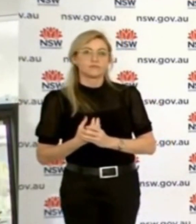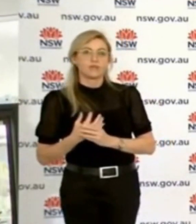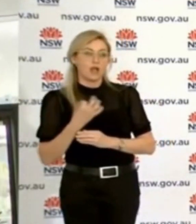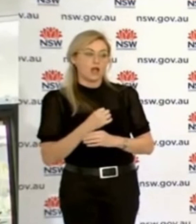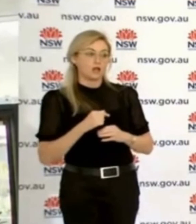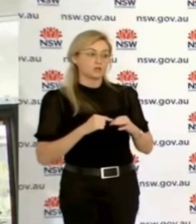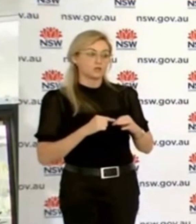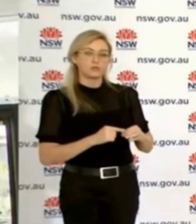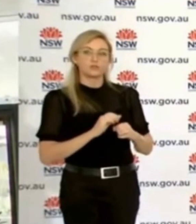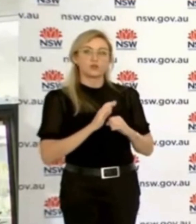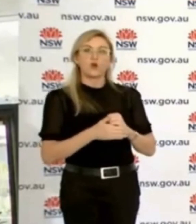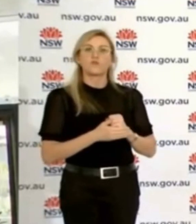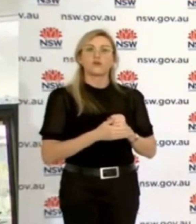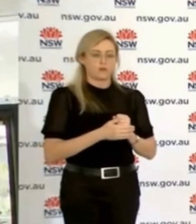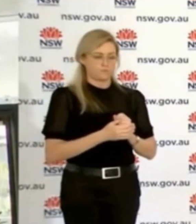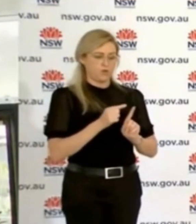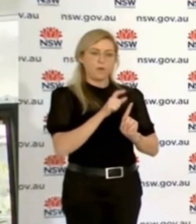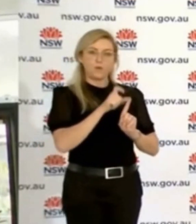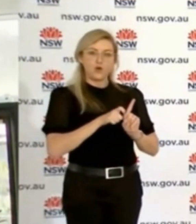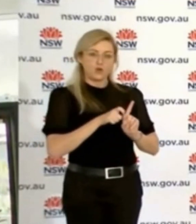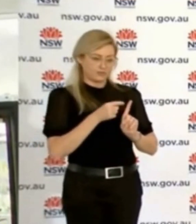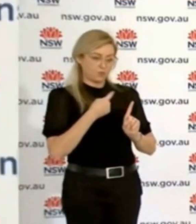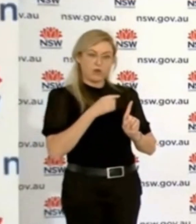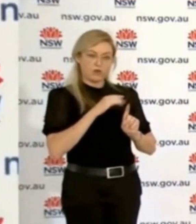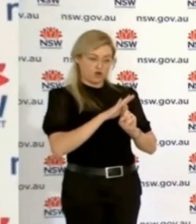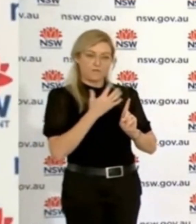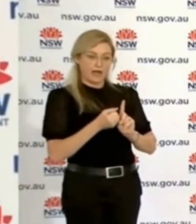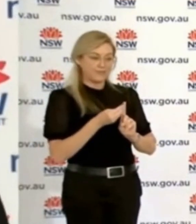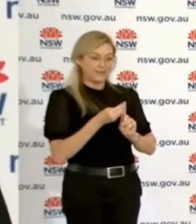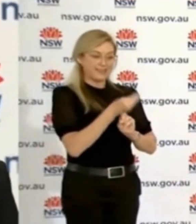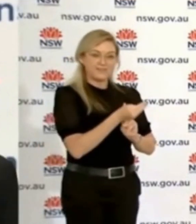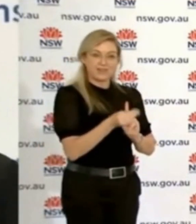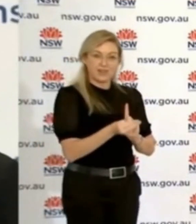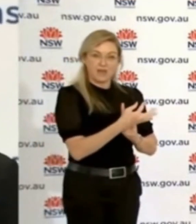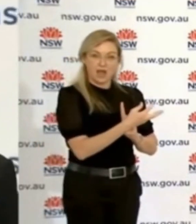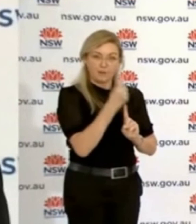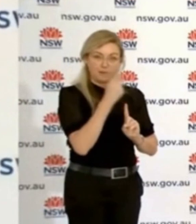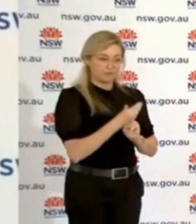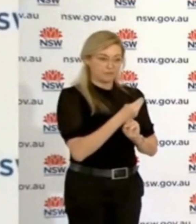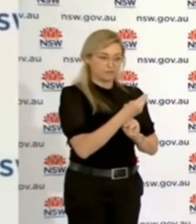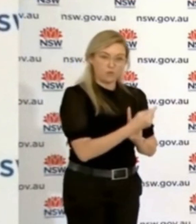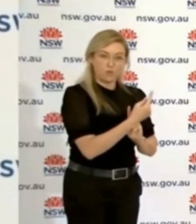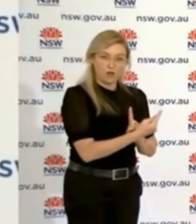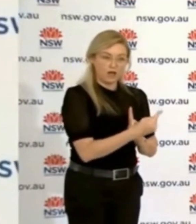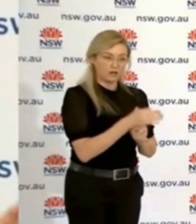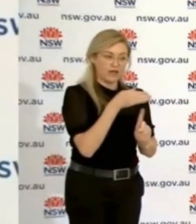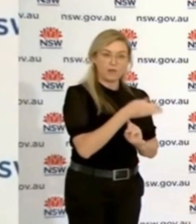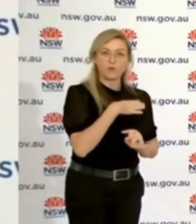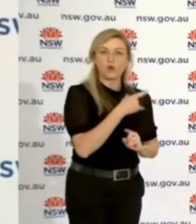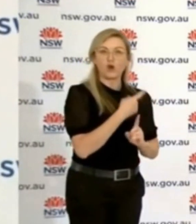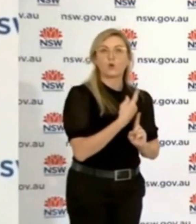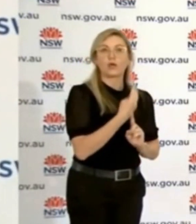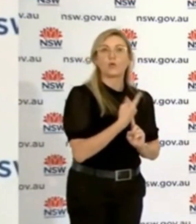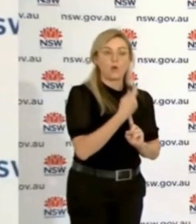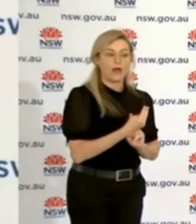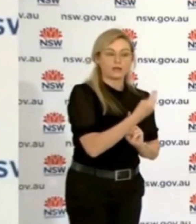Is the preference to get the effective reproductive rate below 1 before we get to 70%? Clearly, I've articulated the fact that we're aiming to get the